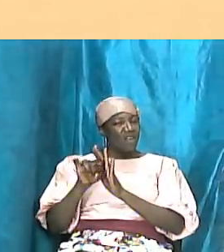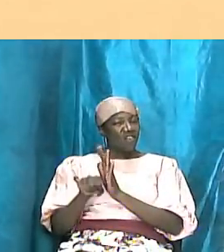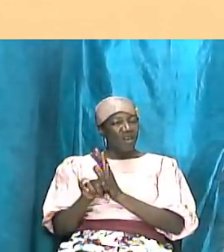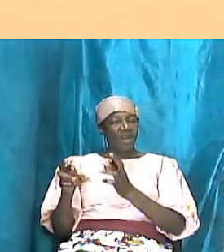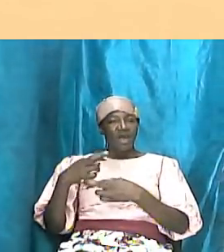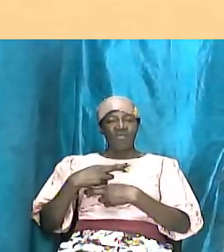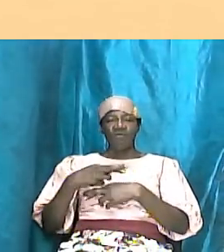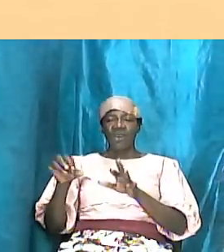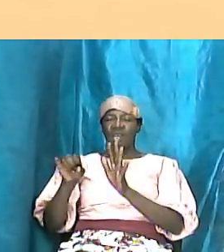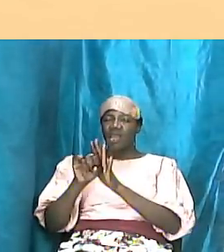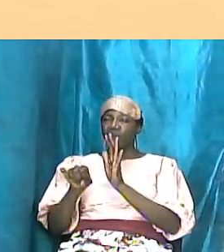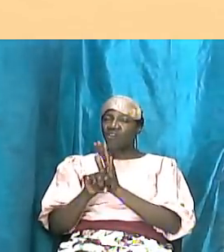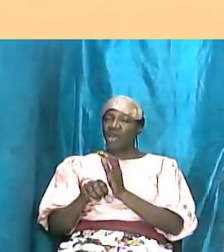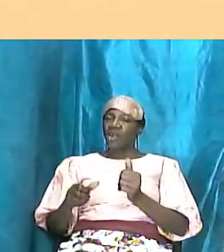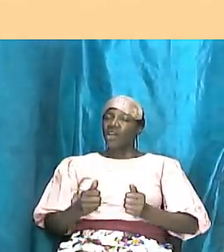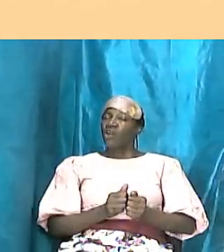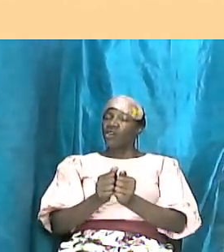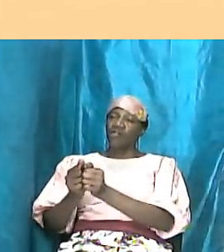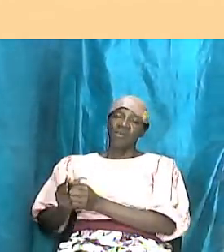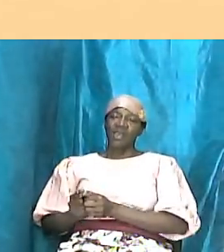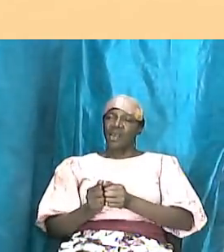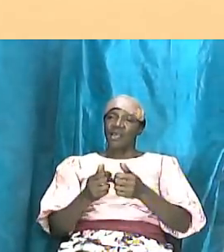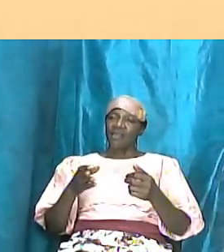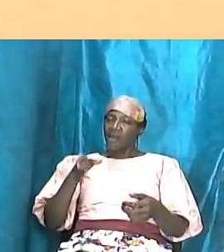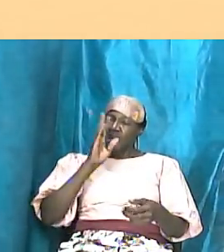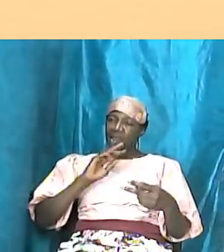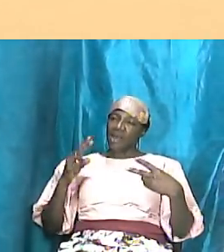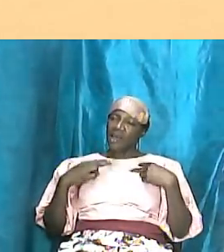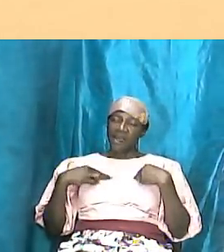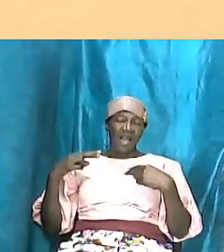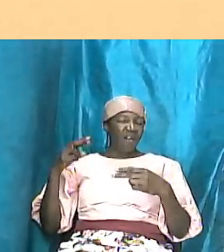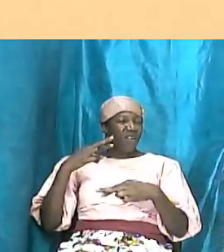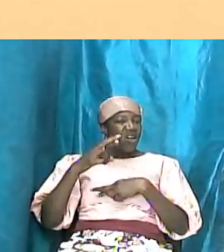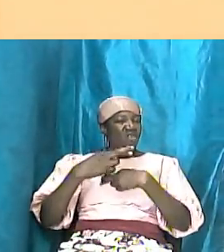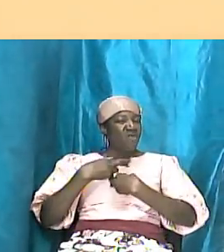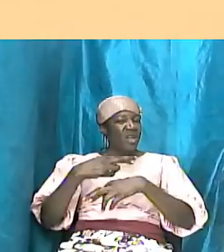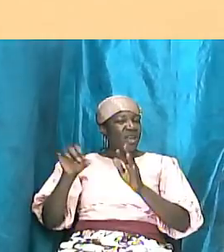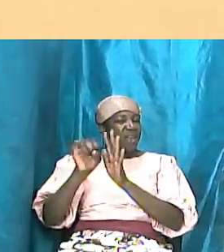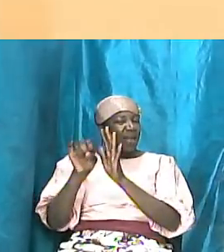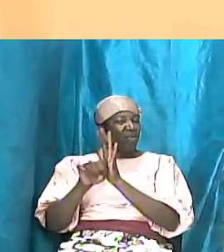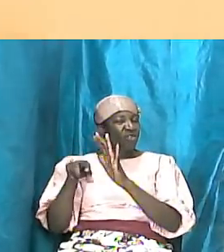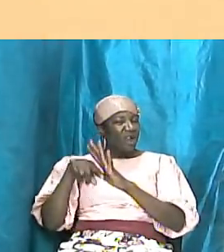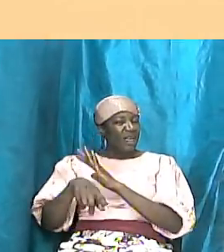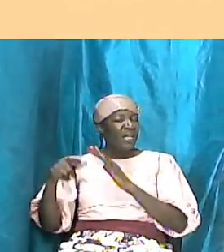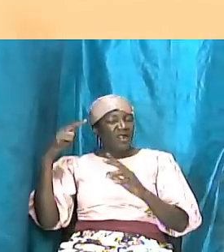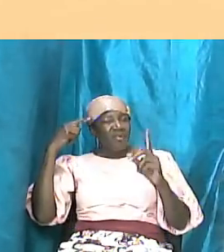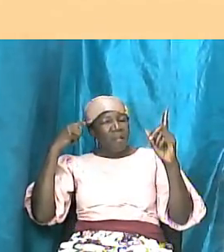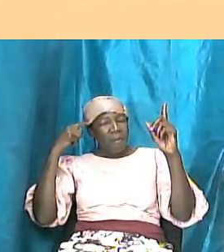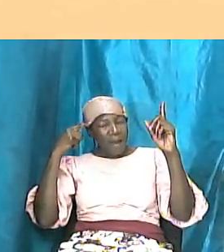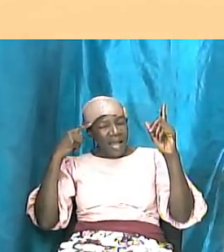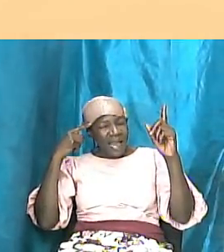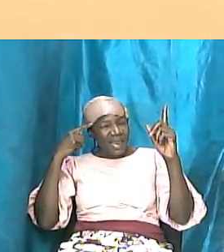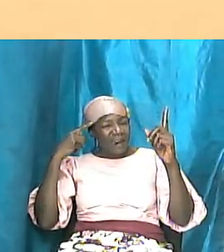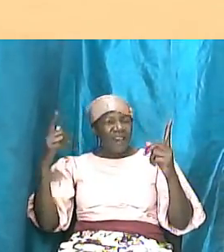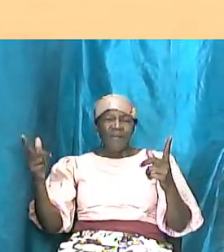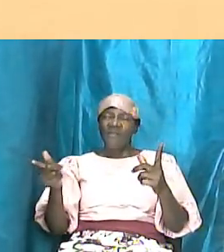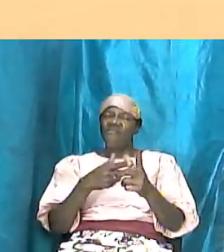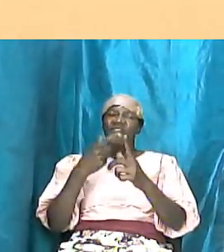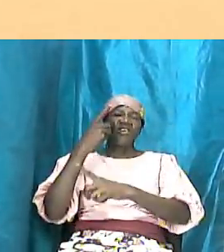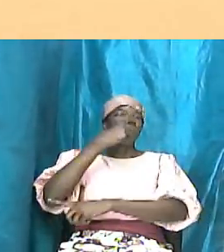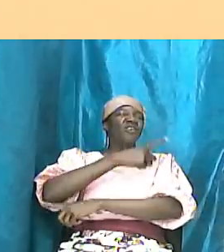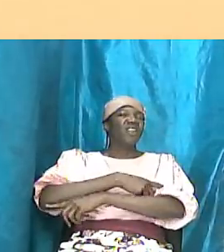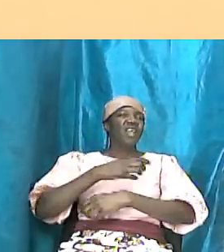redemption. They go together. God had redemption in his mind right from the first day of his